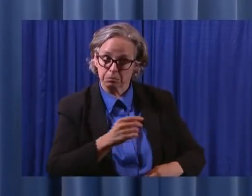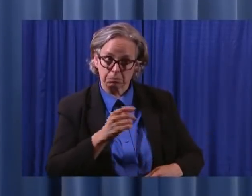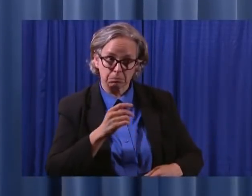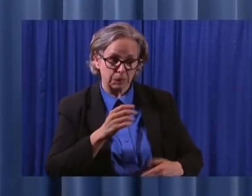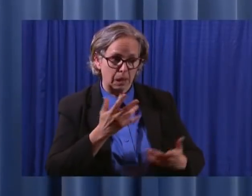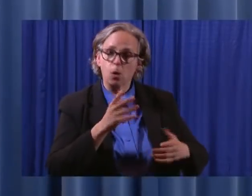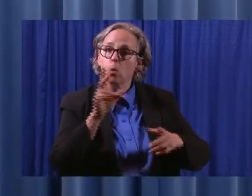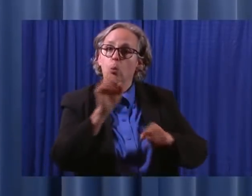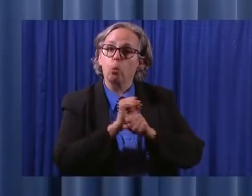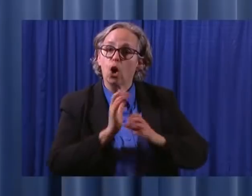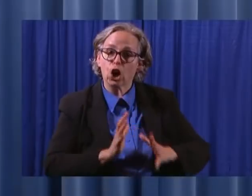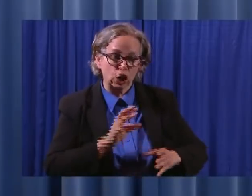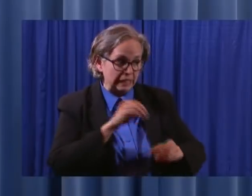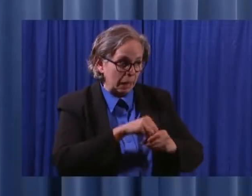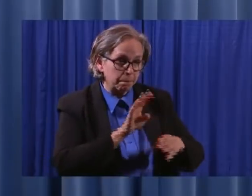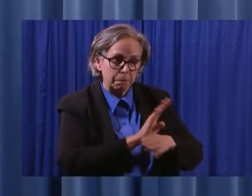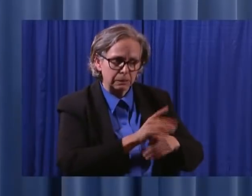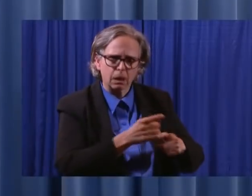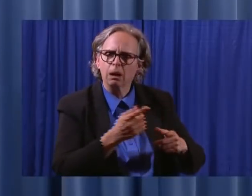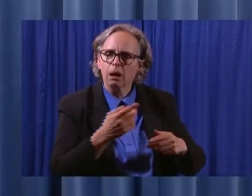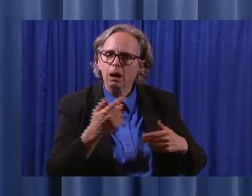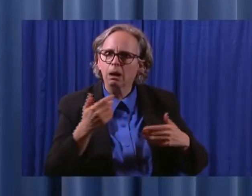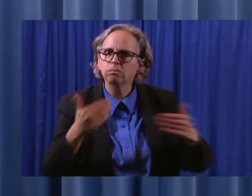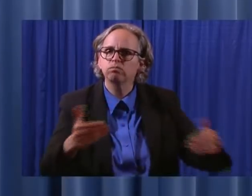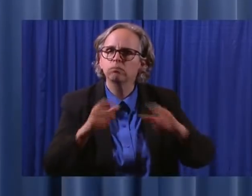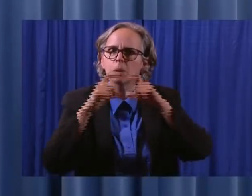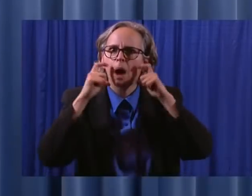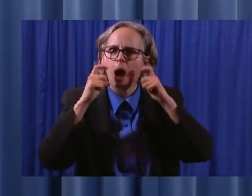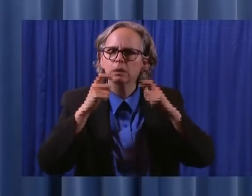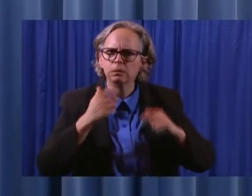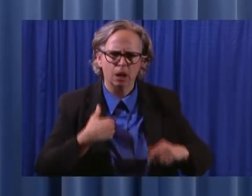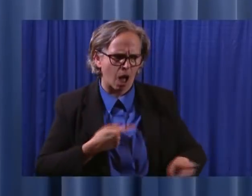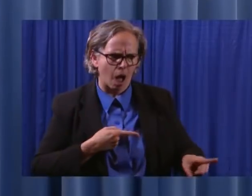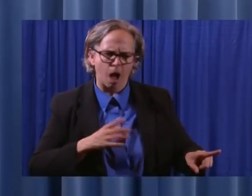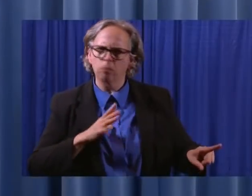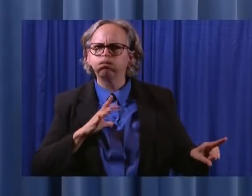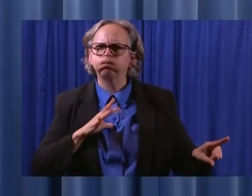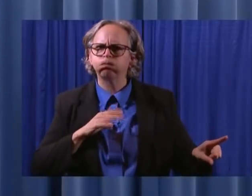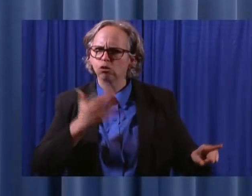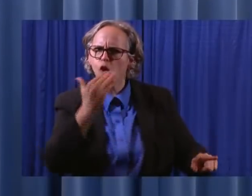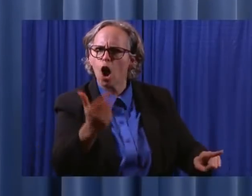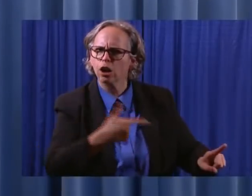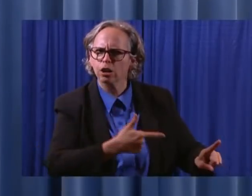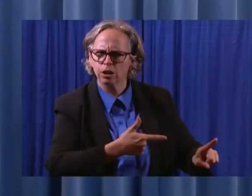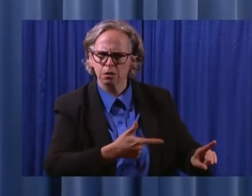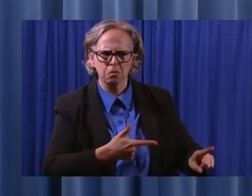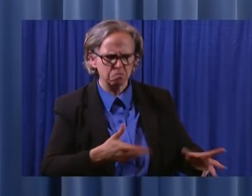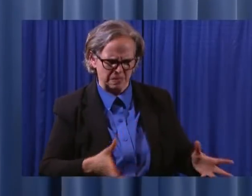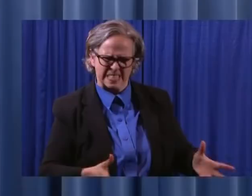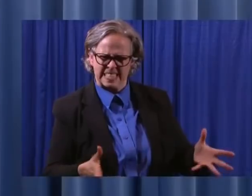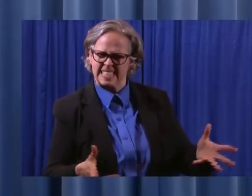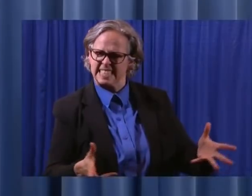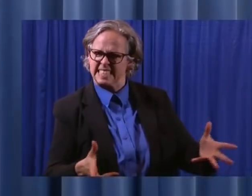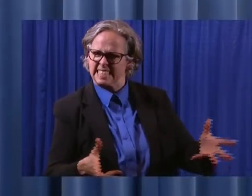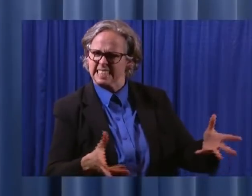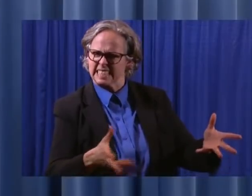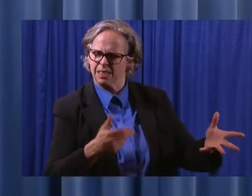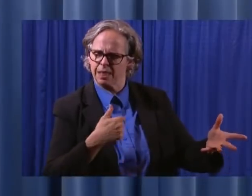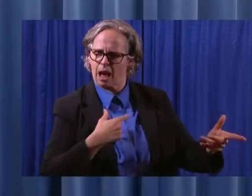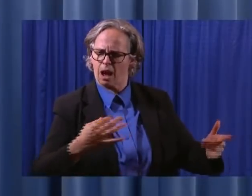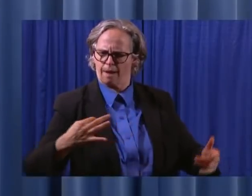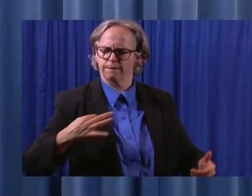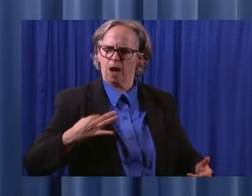a difference. That is very, very, very good. We're urging people, of course, voluntarily to wear masks. Now,